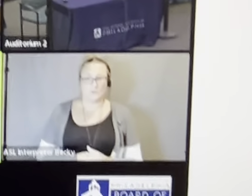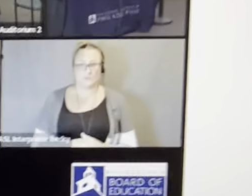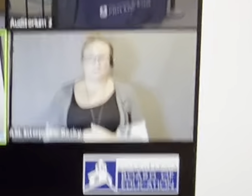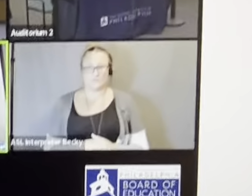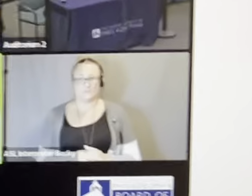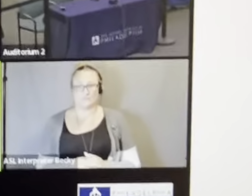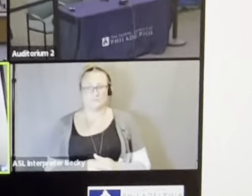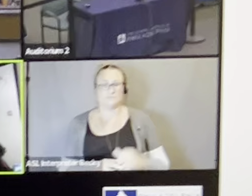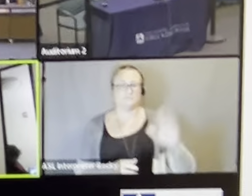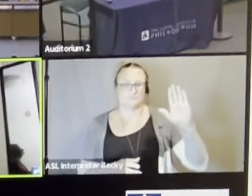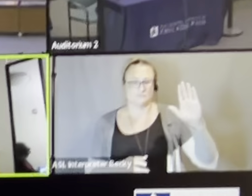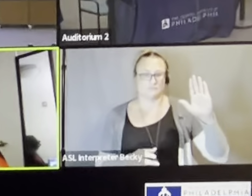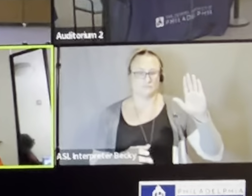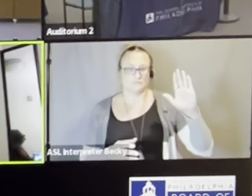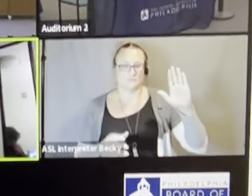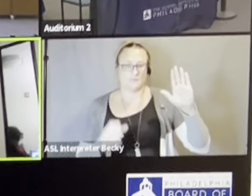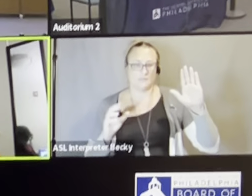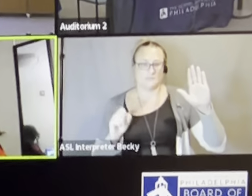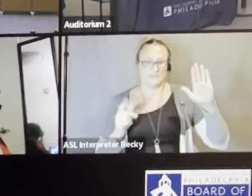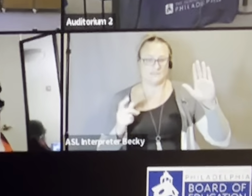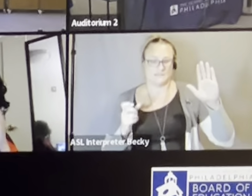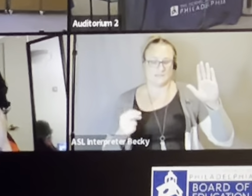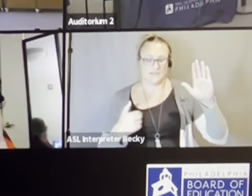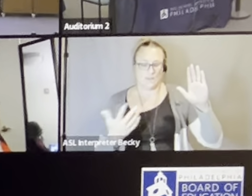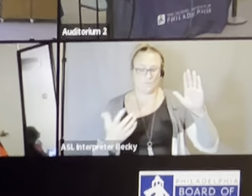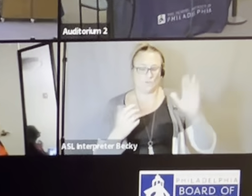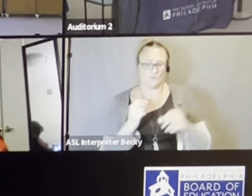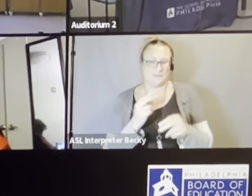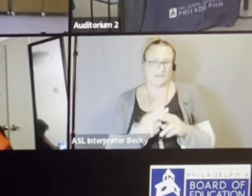I wanted to make a comment, Board President. Yes.